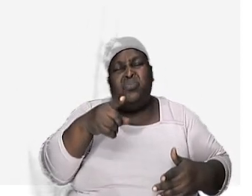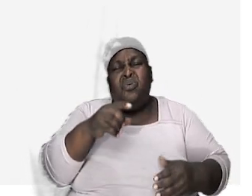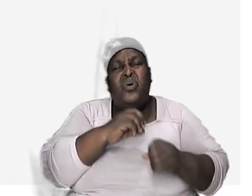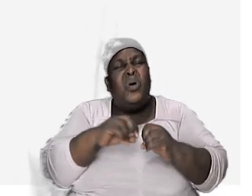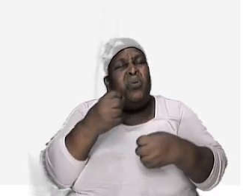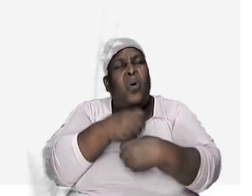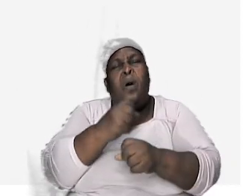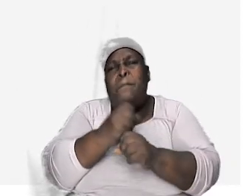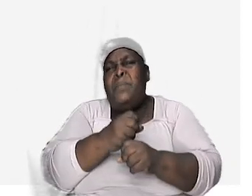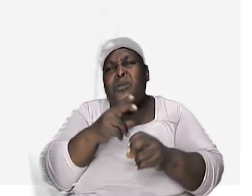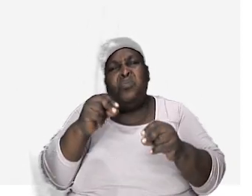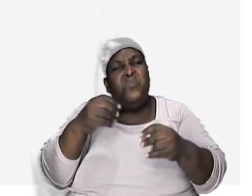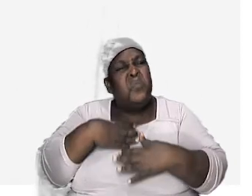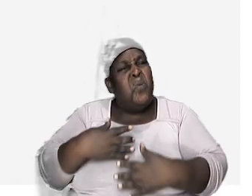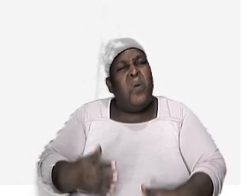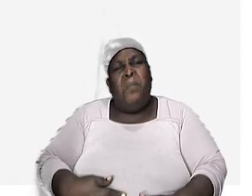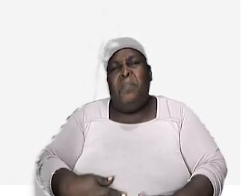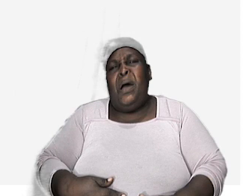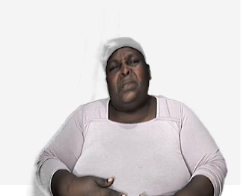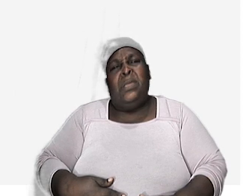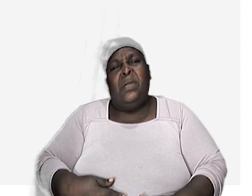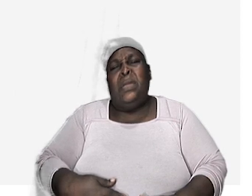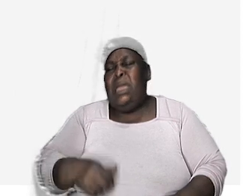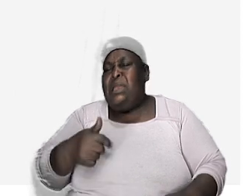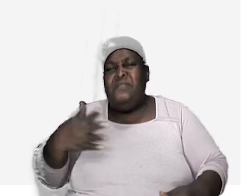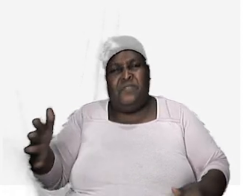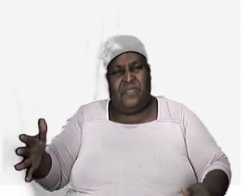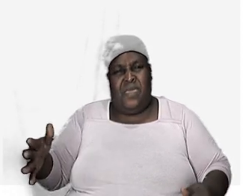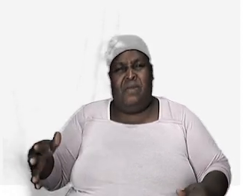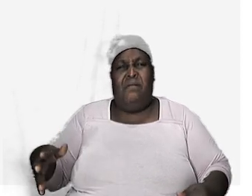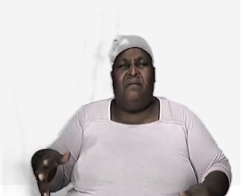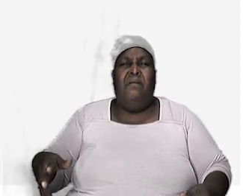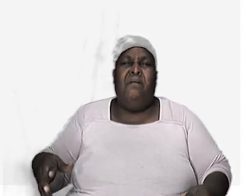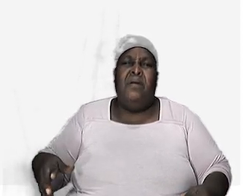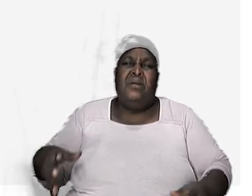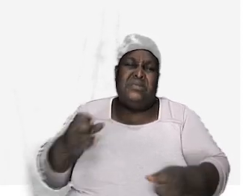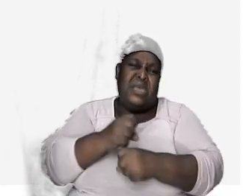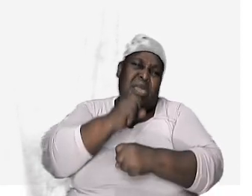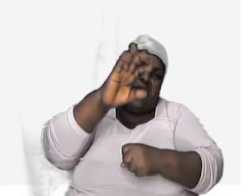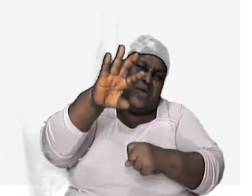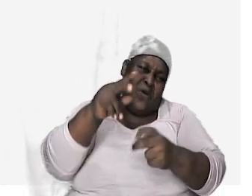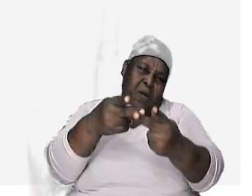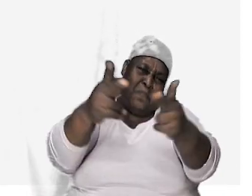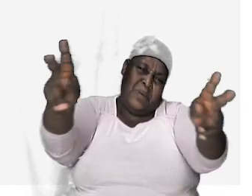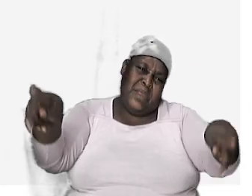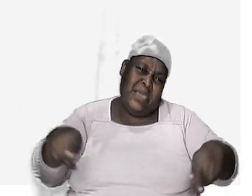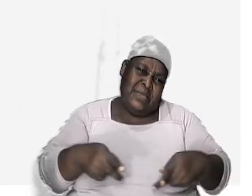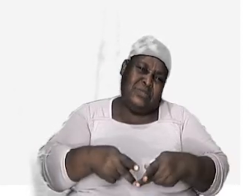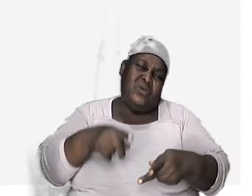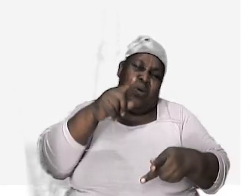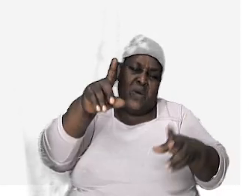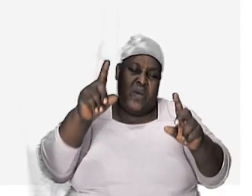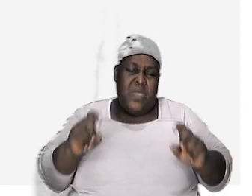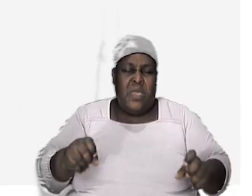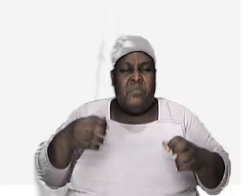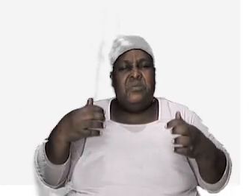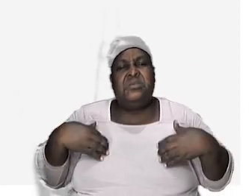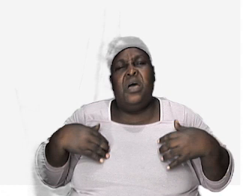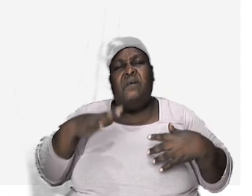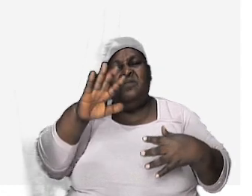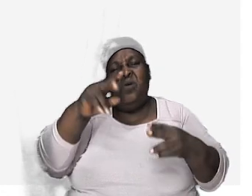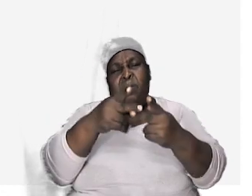any person take your place. Amen. You must have your place to give God the best and give God your